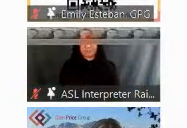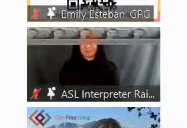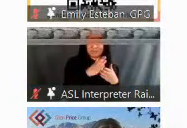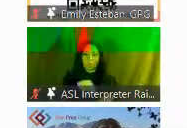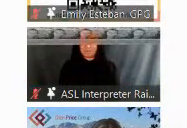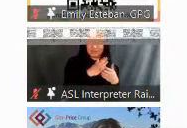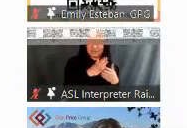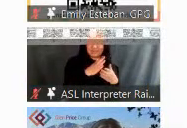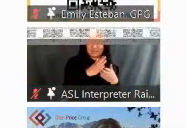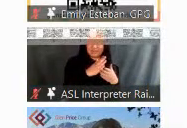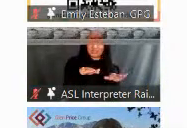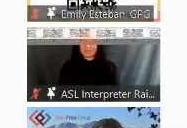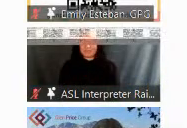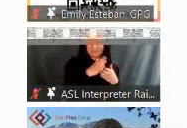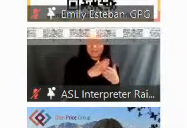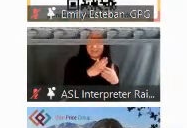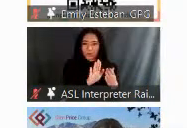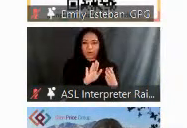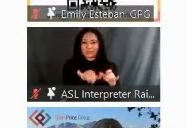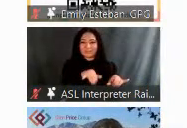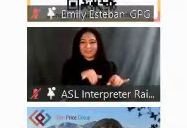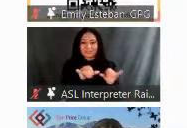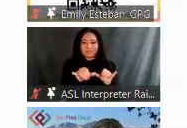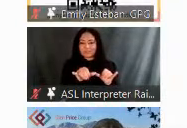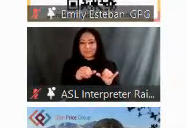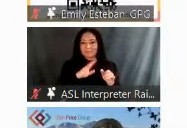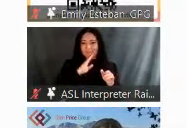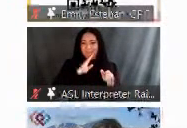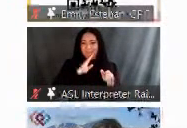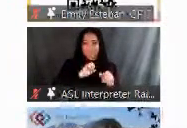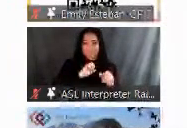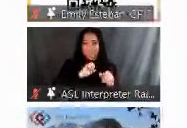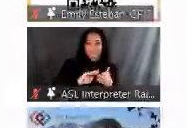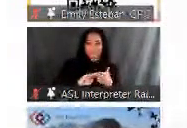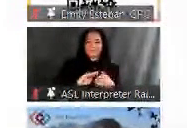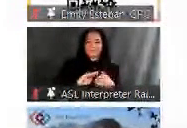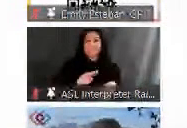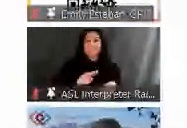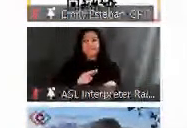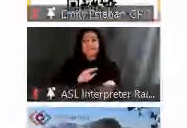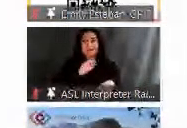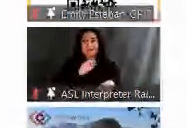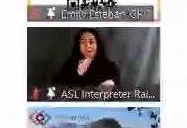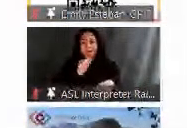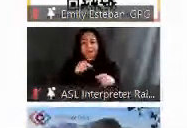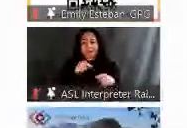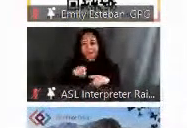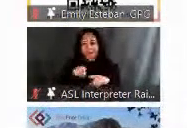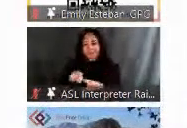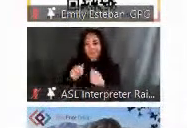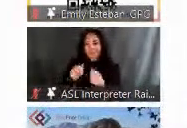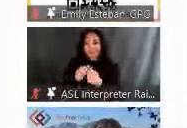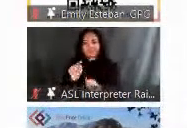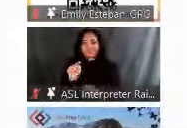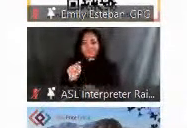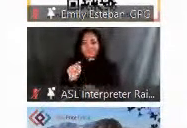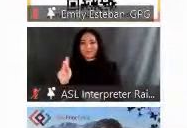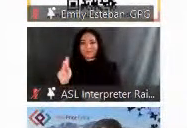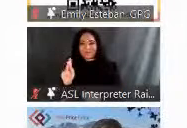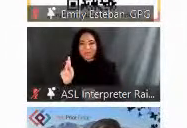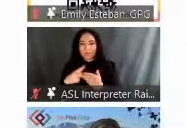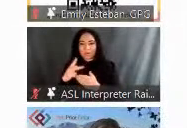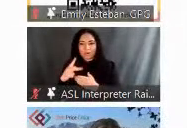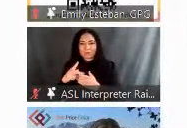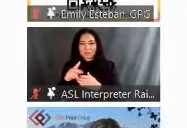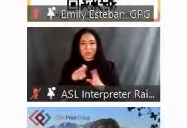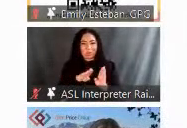whereas some of those standards, excuse me, are not fluid in, for example, a TK program. So to me, it's